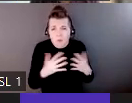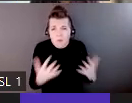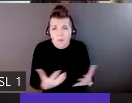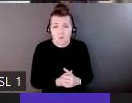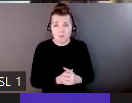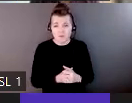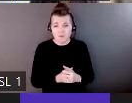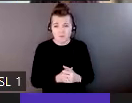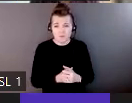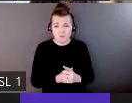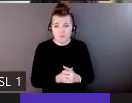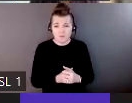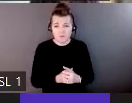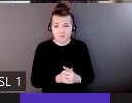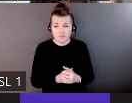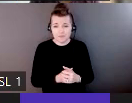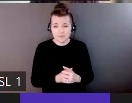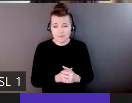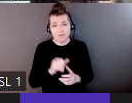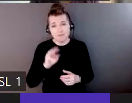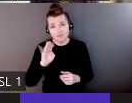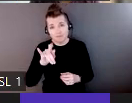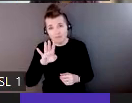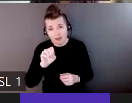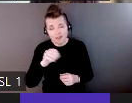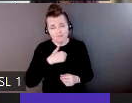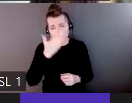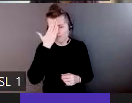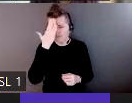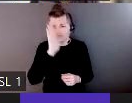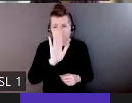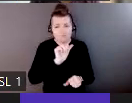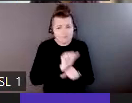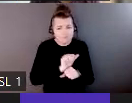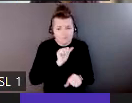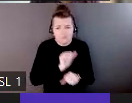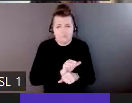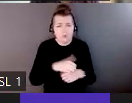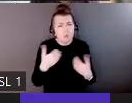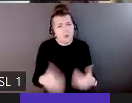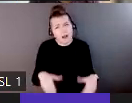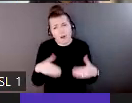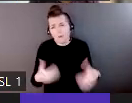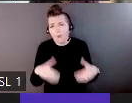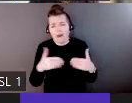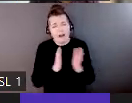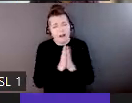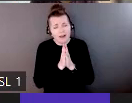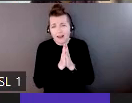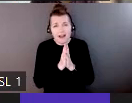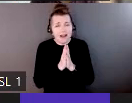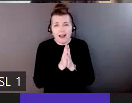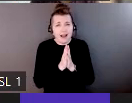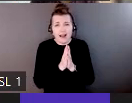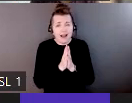the work you do. I know your dedication and commitment are beyond compared to